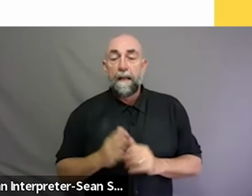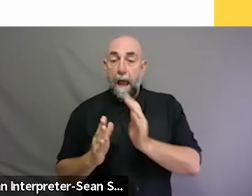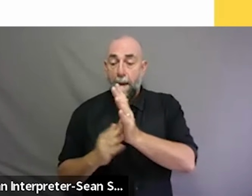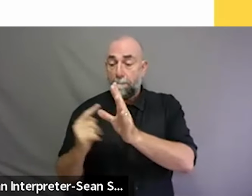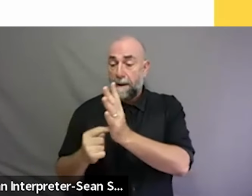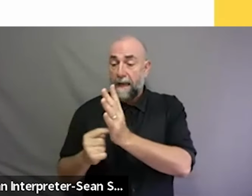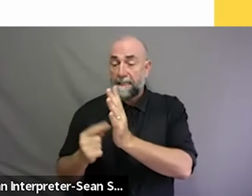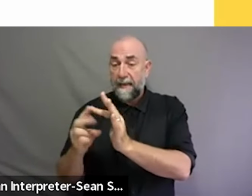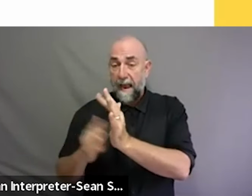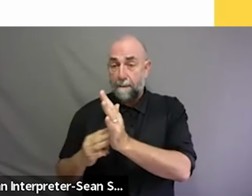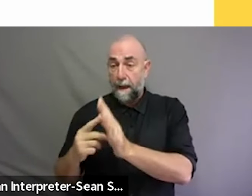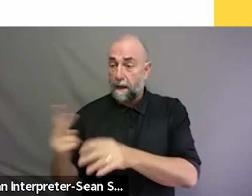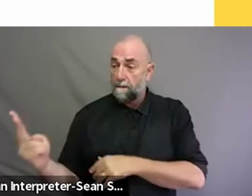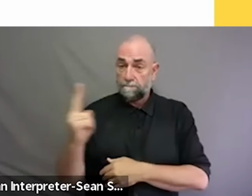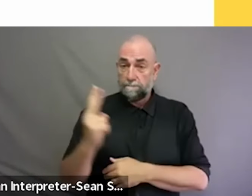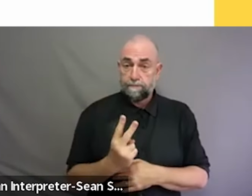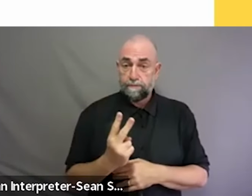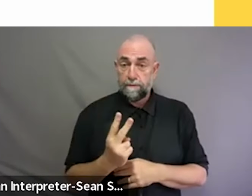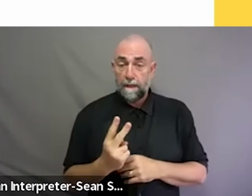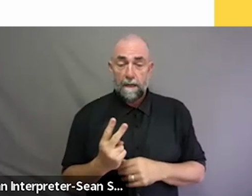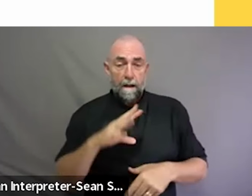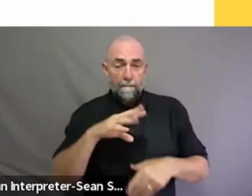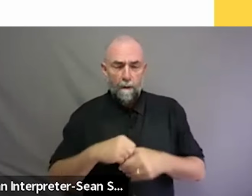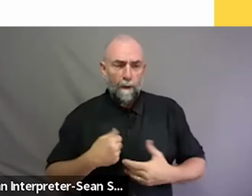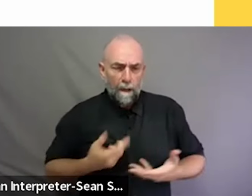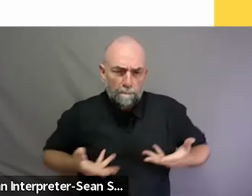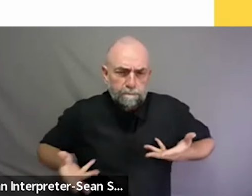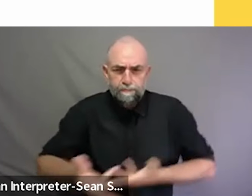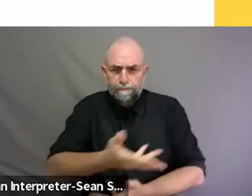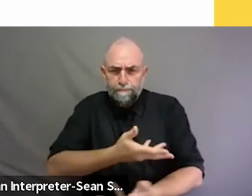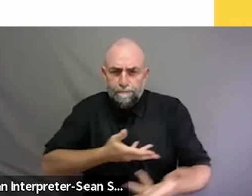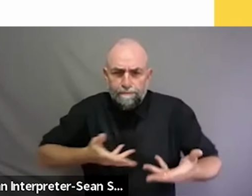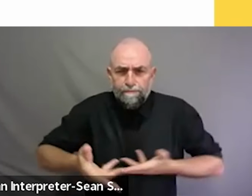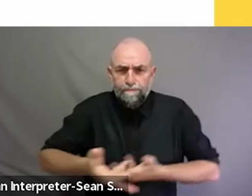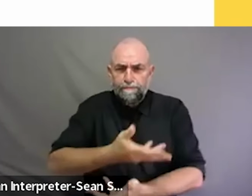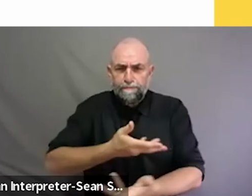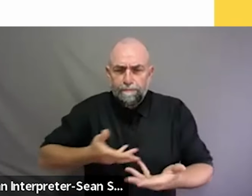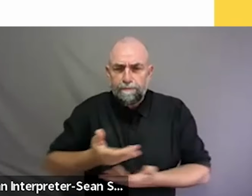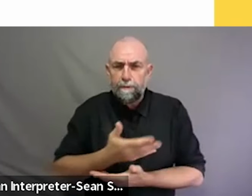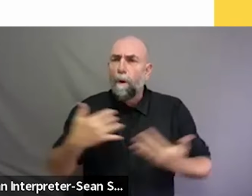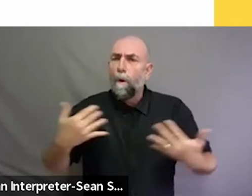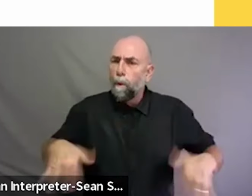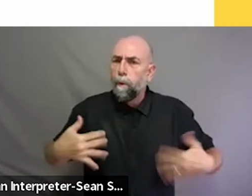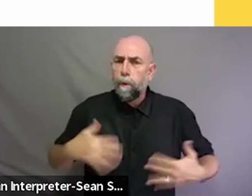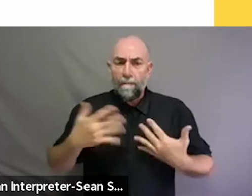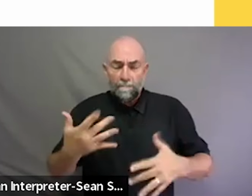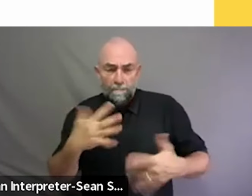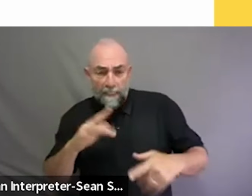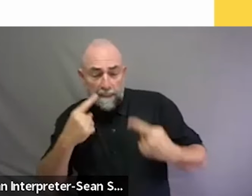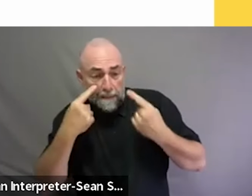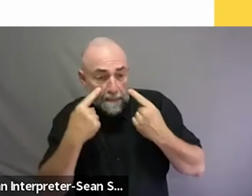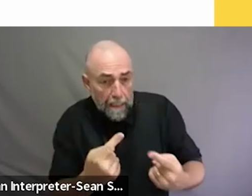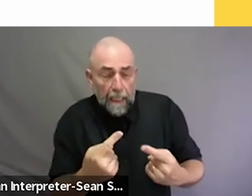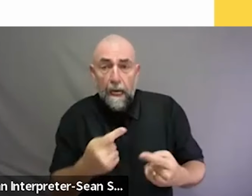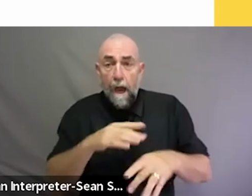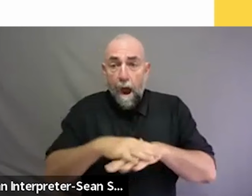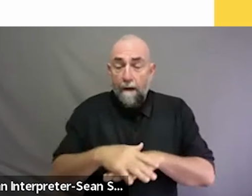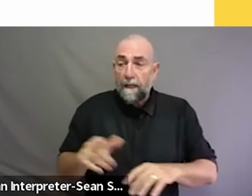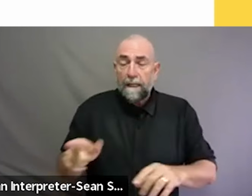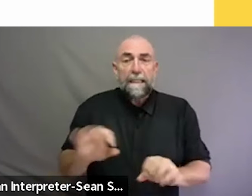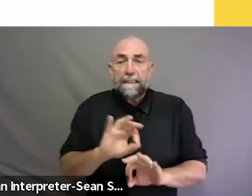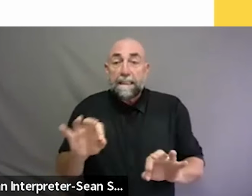to campus and we had a lot of really interesting discussions about what they saw and what perhaps they didn't get an opportunity